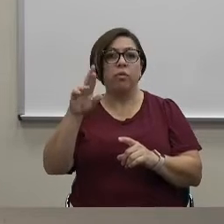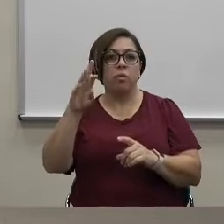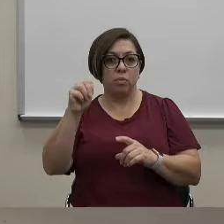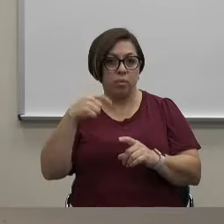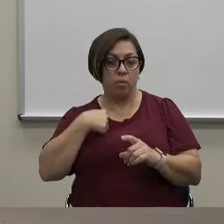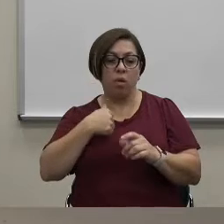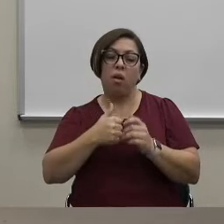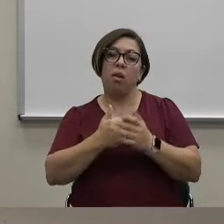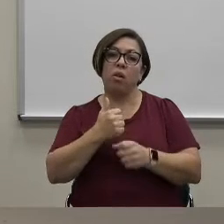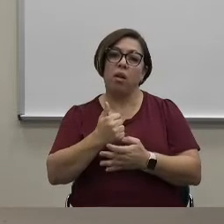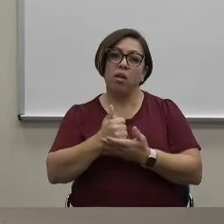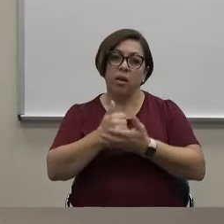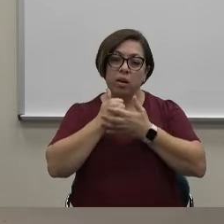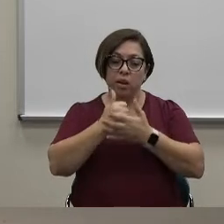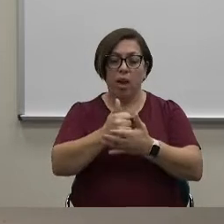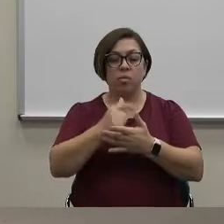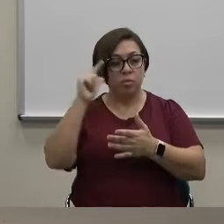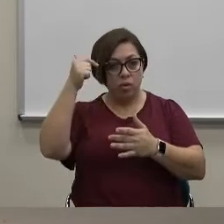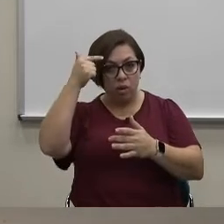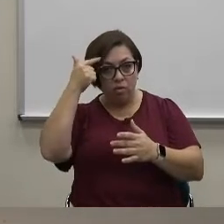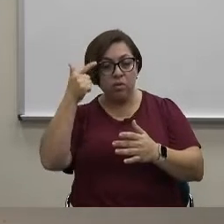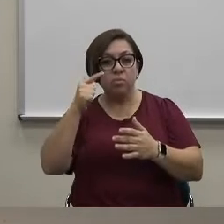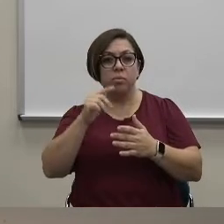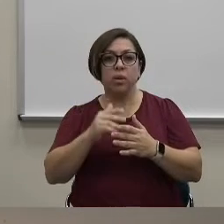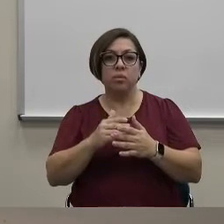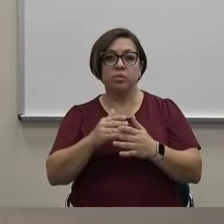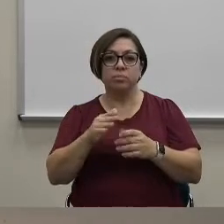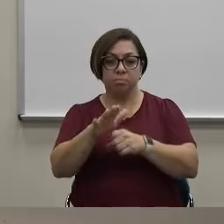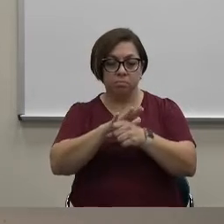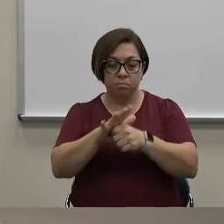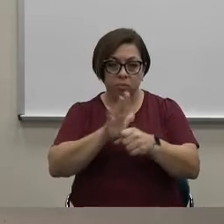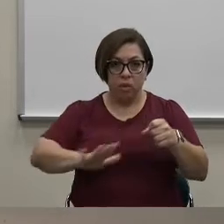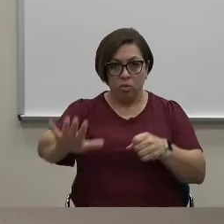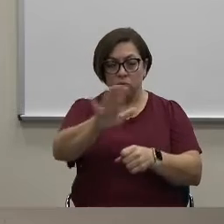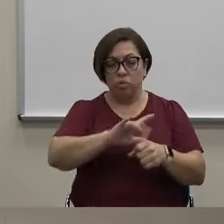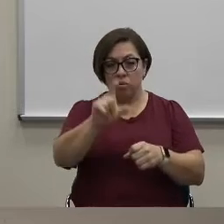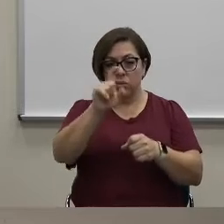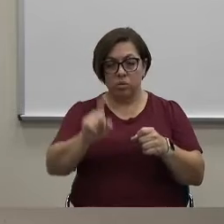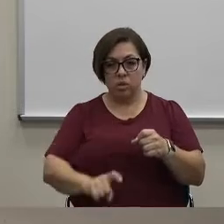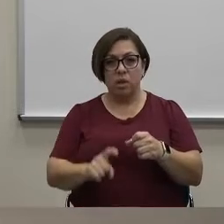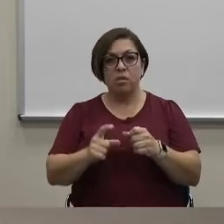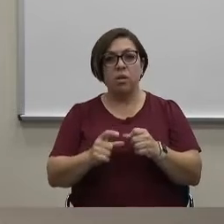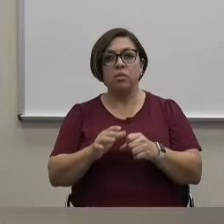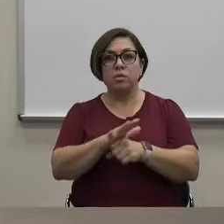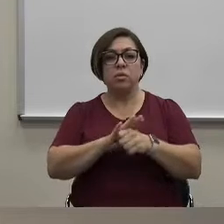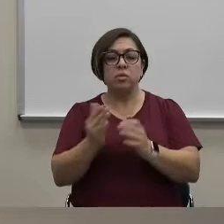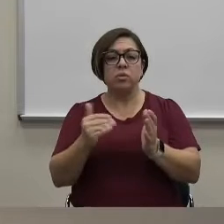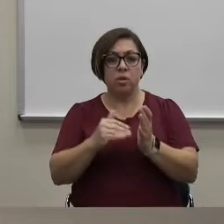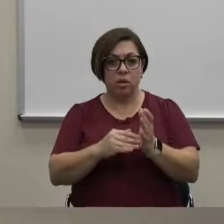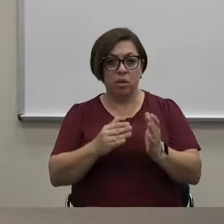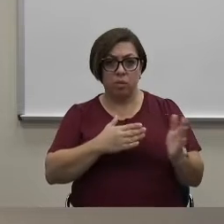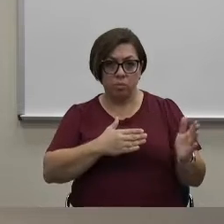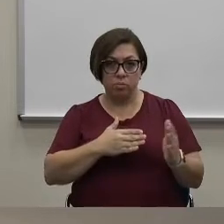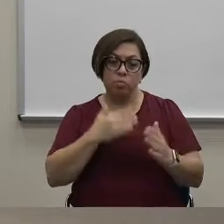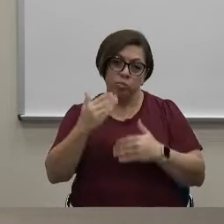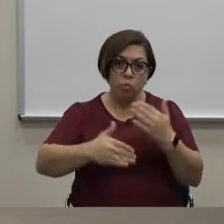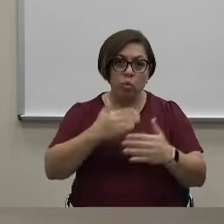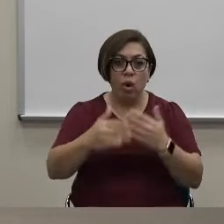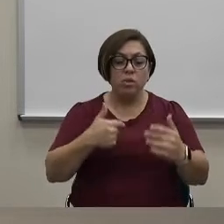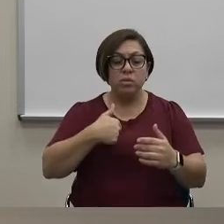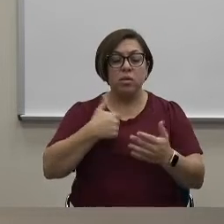and governmental entities throughout the state of Texas in their redistricting process. And we are particularly pleased to have been asked to assist the El